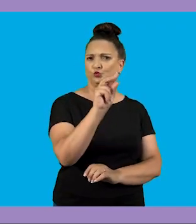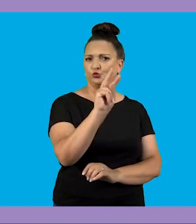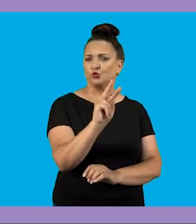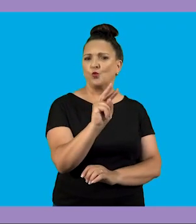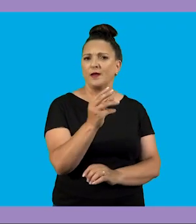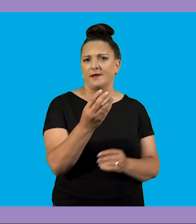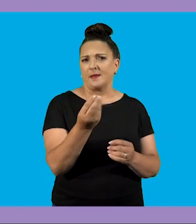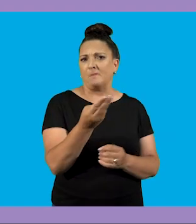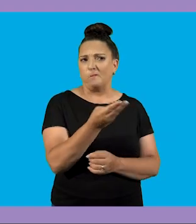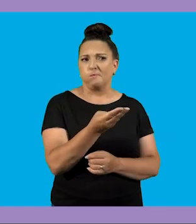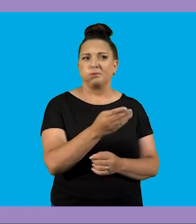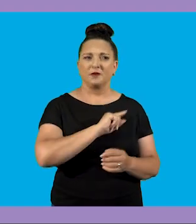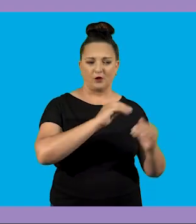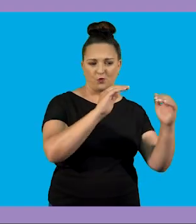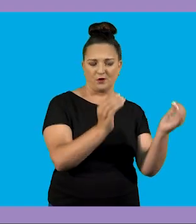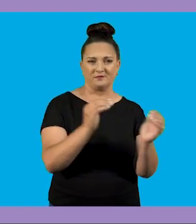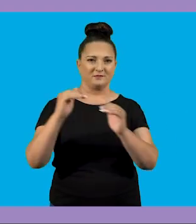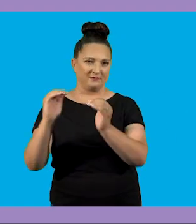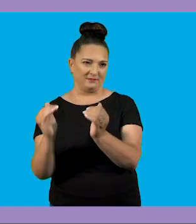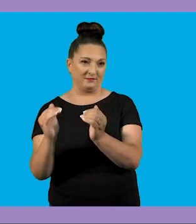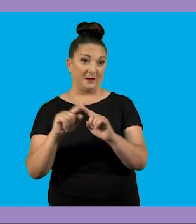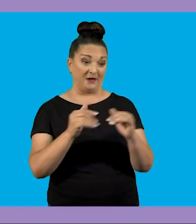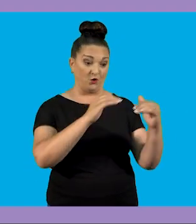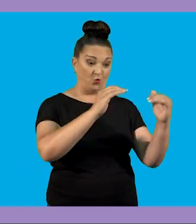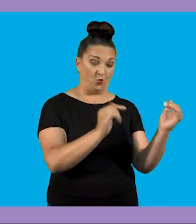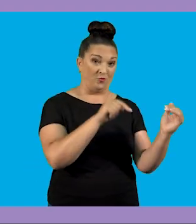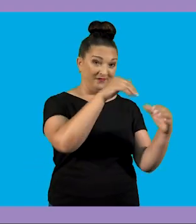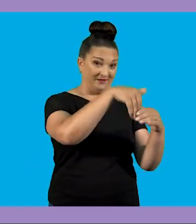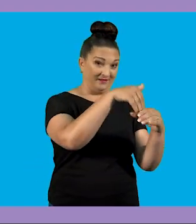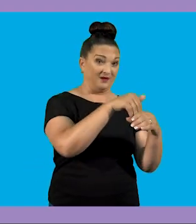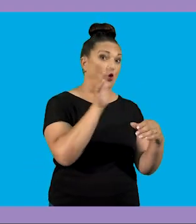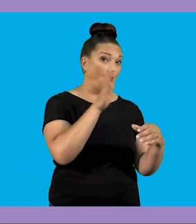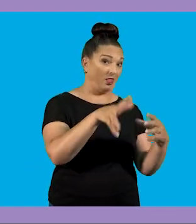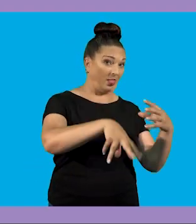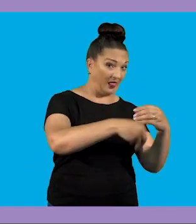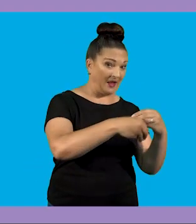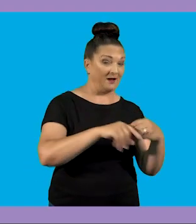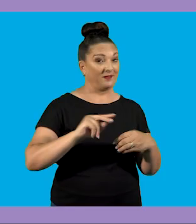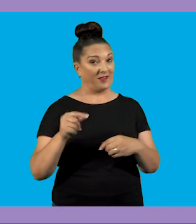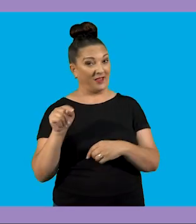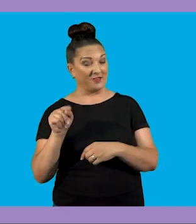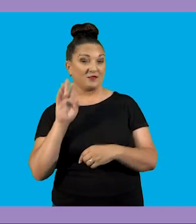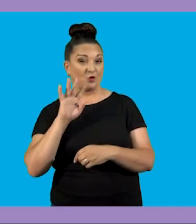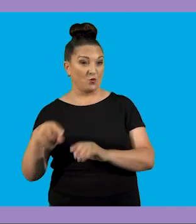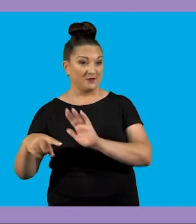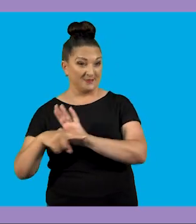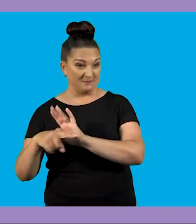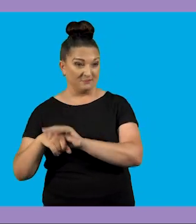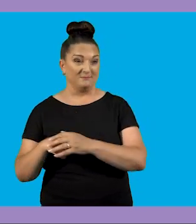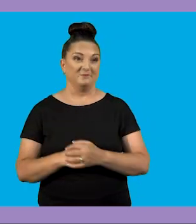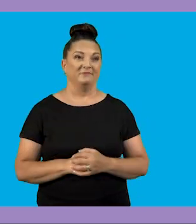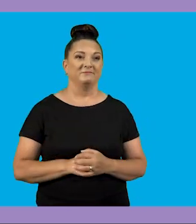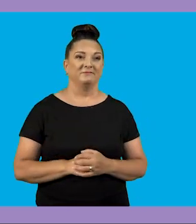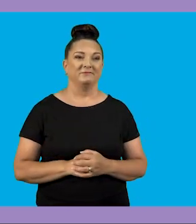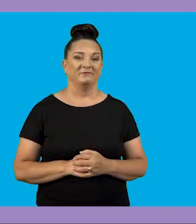similar or have similar terms, and the only difference is that one bracket is going to be added and the other bracket is going to be subtraction. So